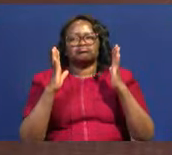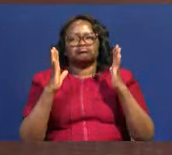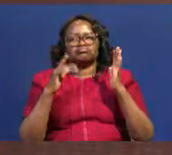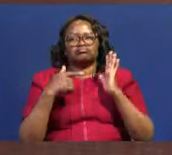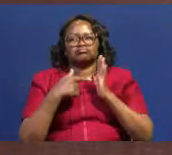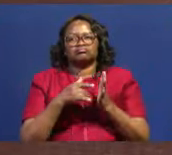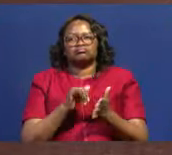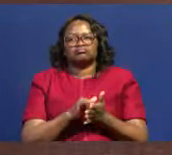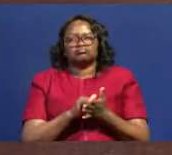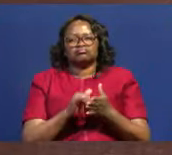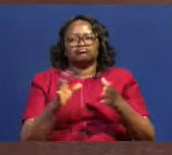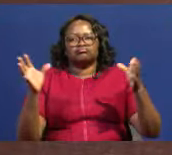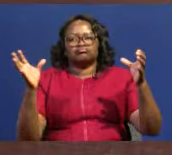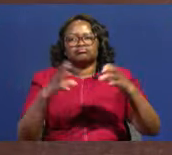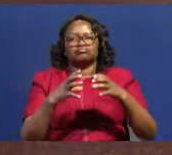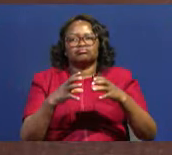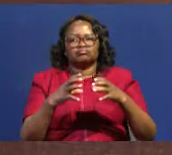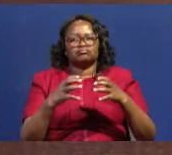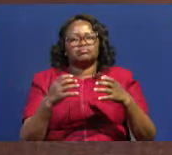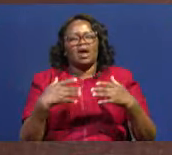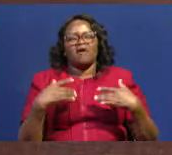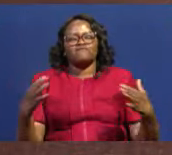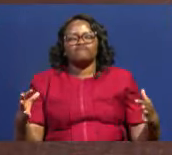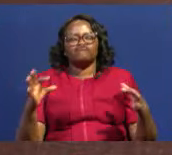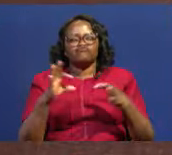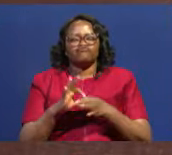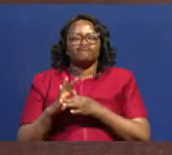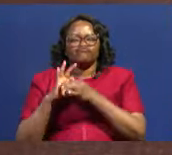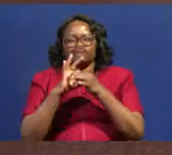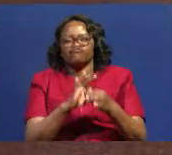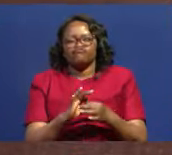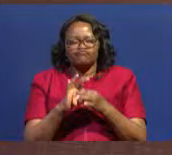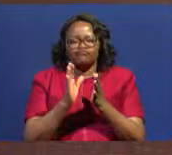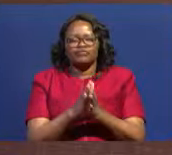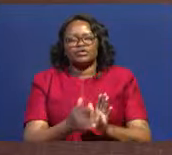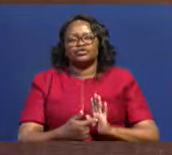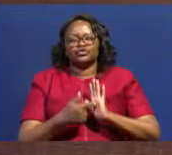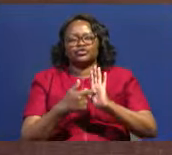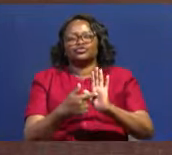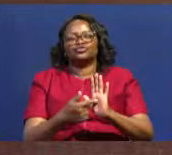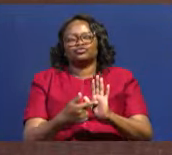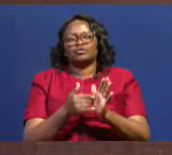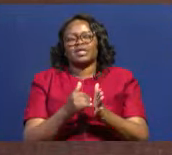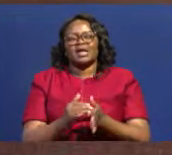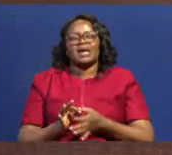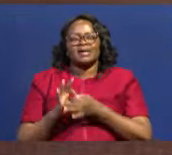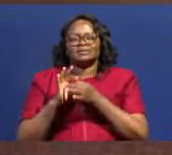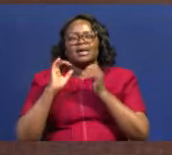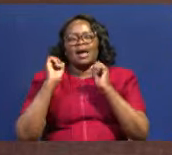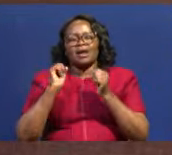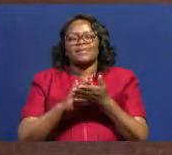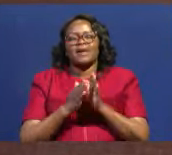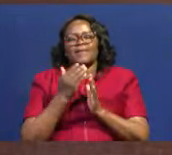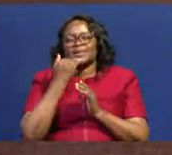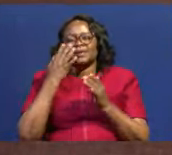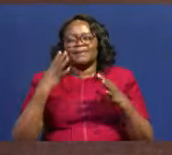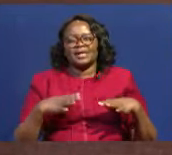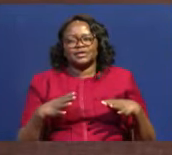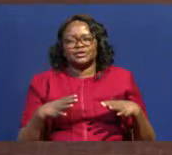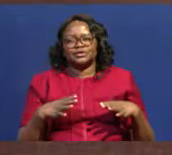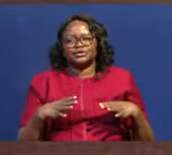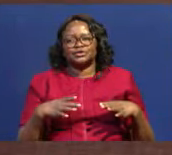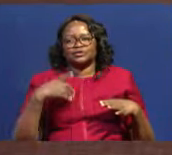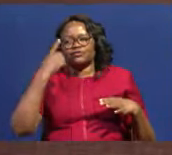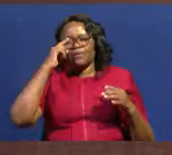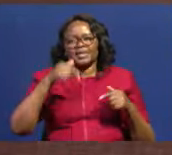shows that this whole community has a lot of unity, and it shows me culturally that I can become a better person